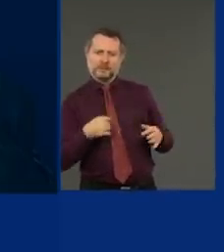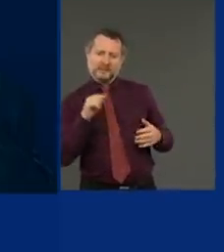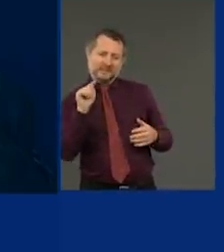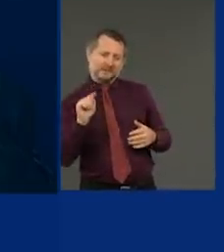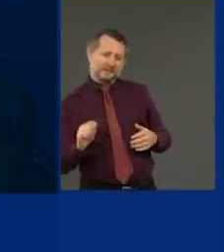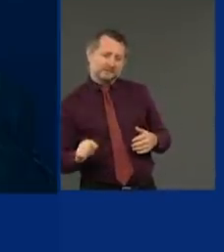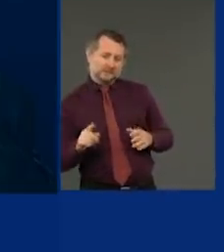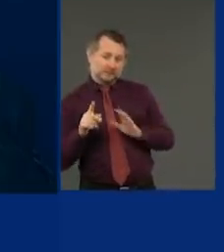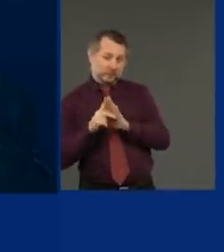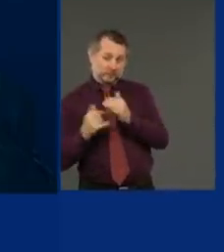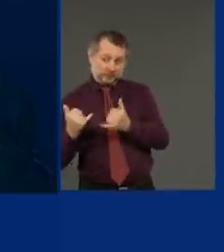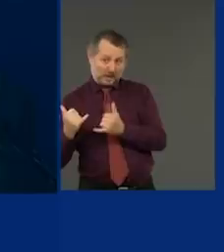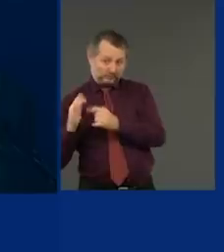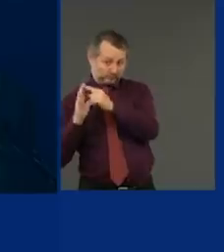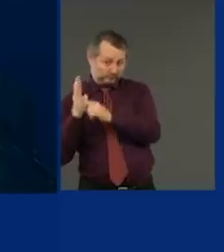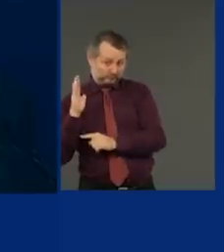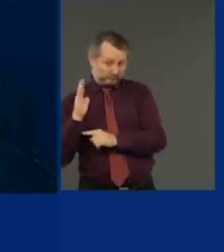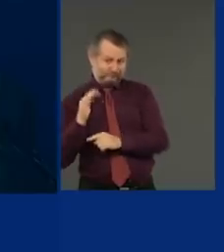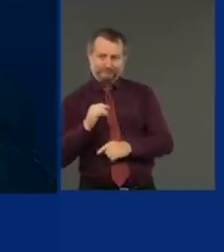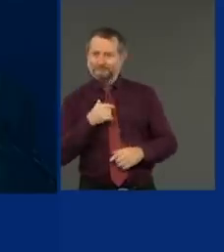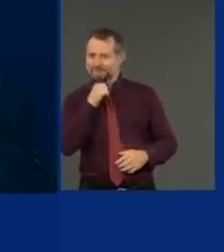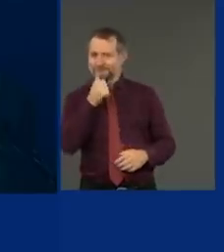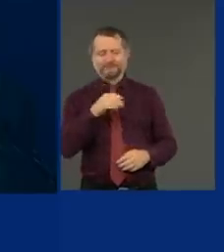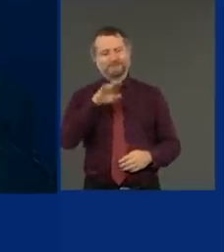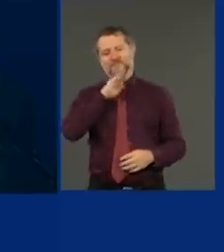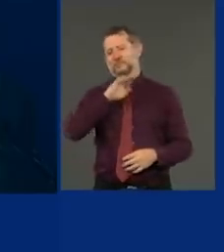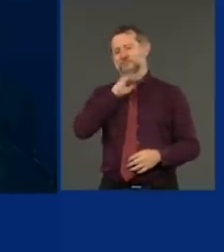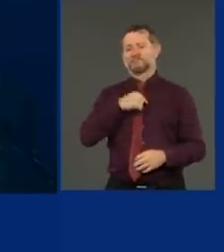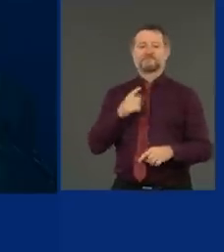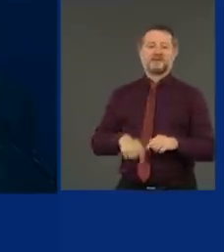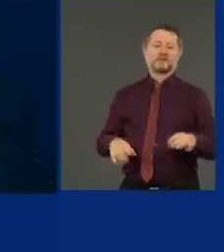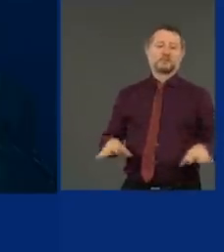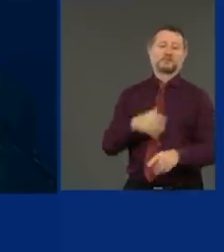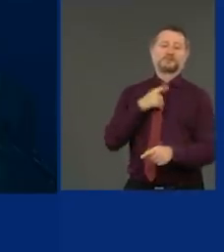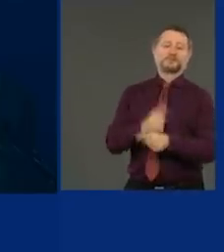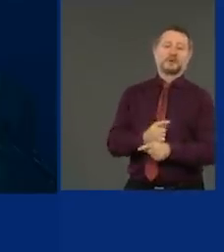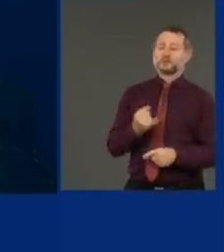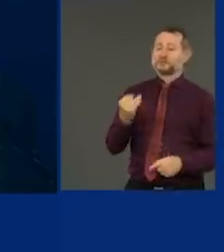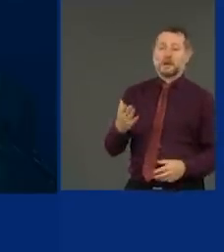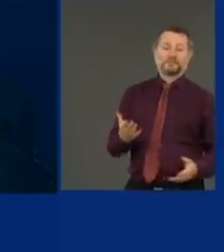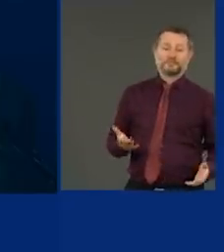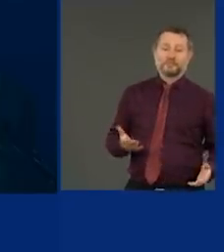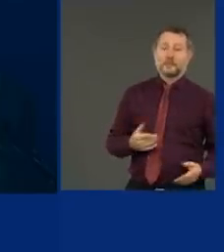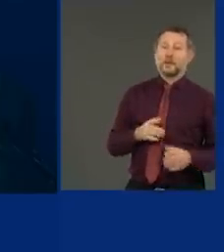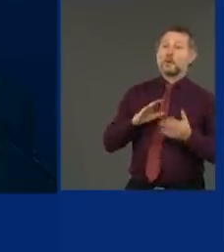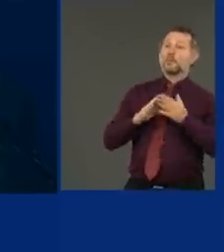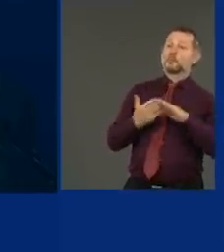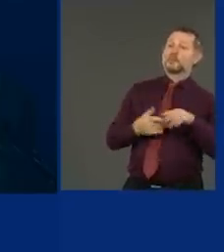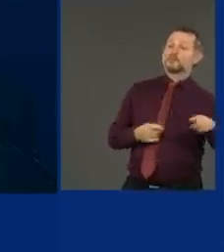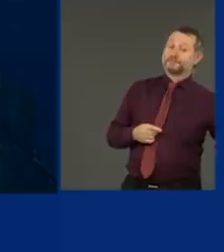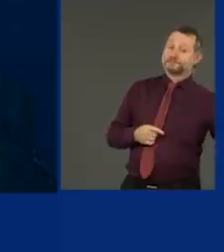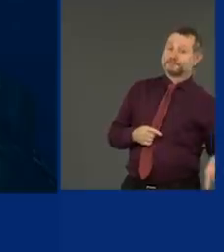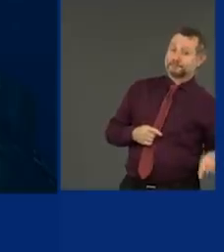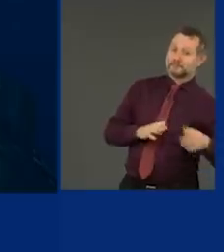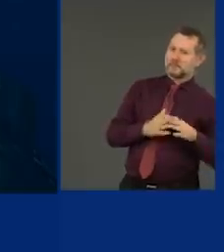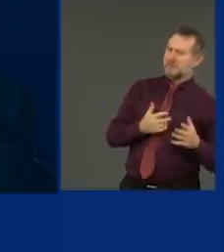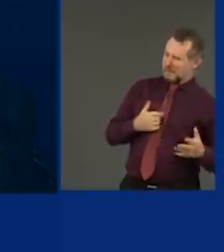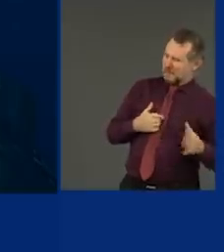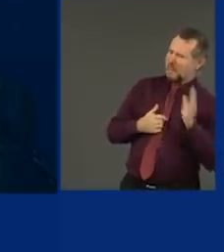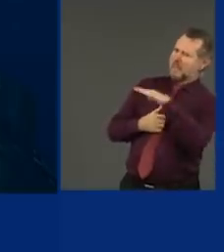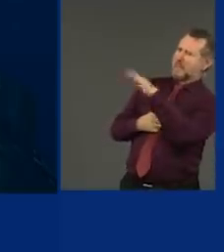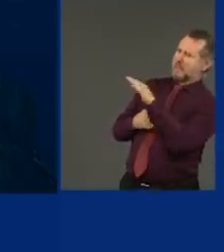do their job. Talk to members of the community. They'll say there are policies in place that